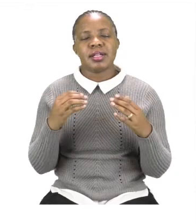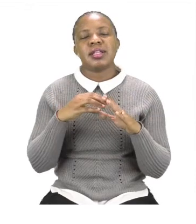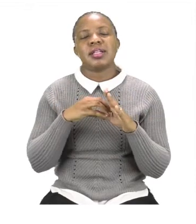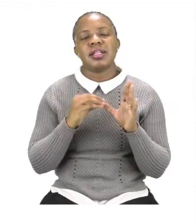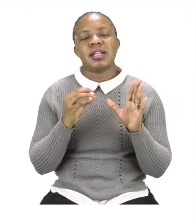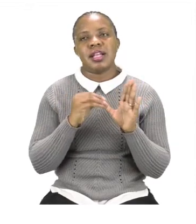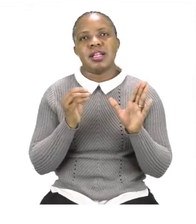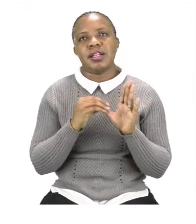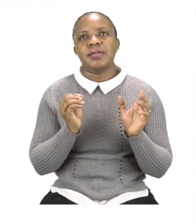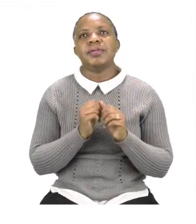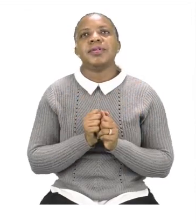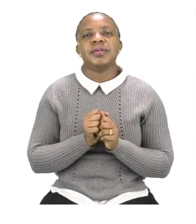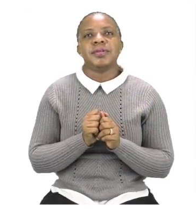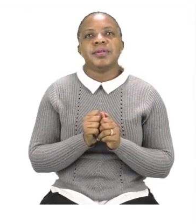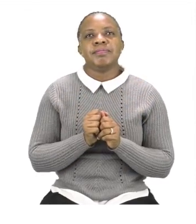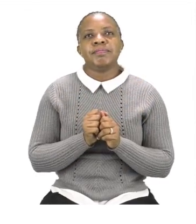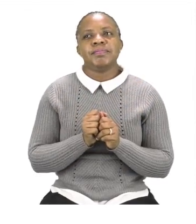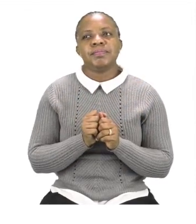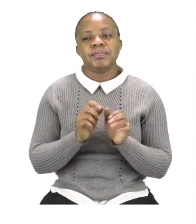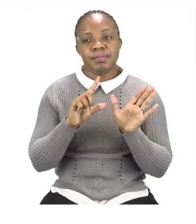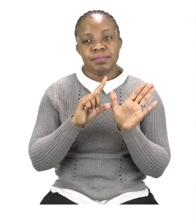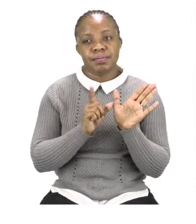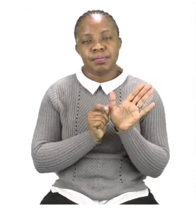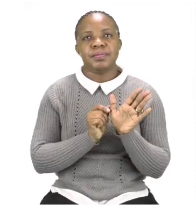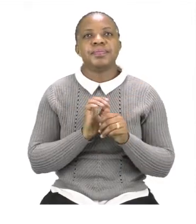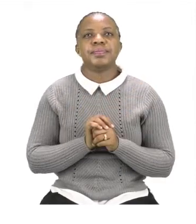So, which one is our pronoun?